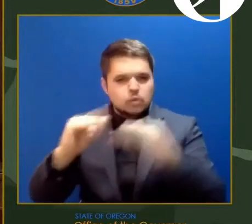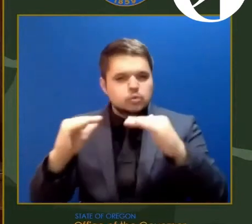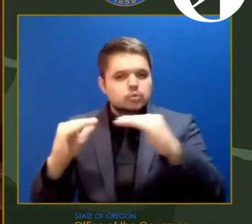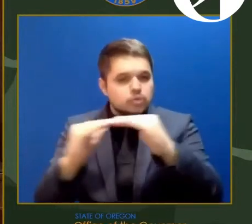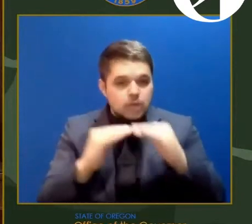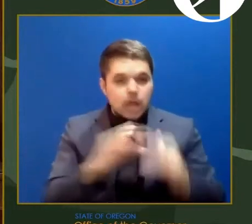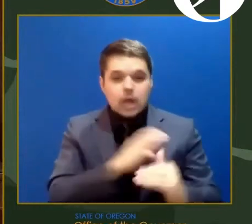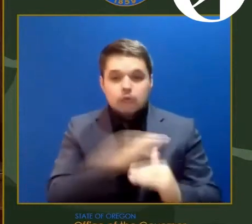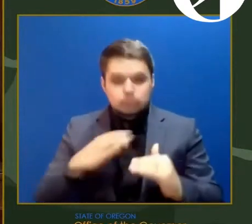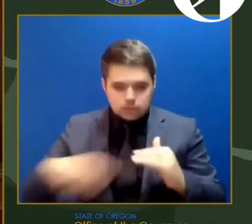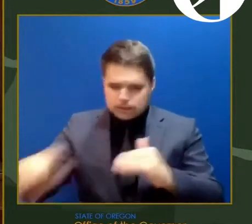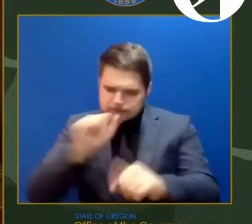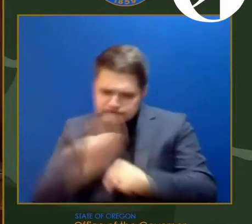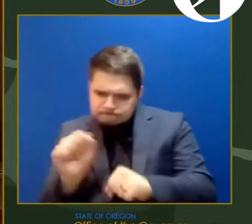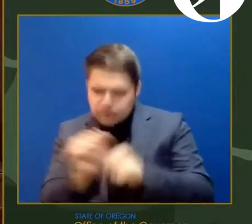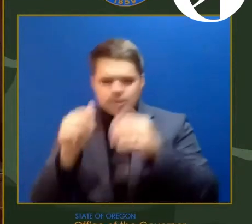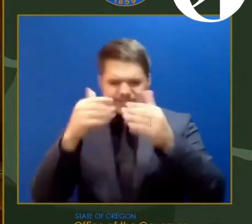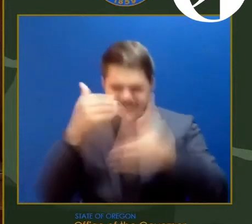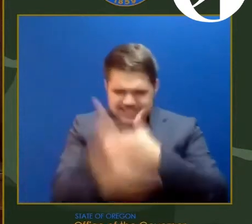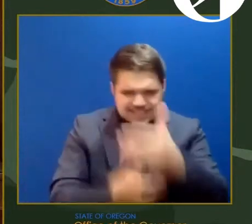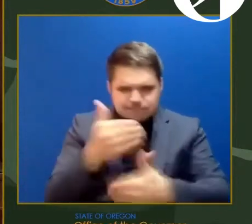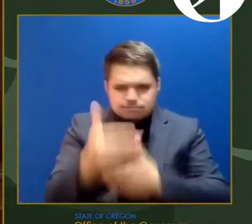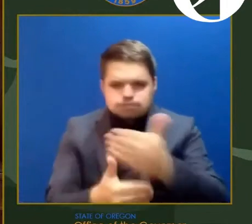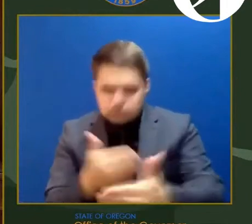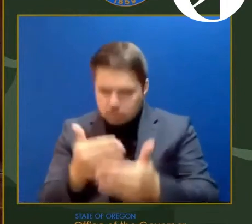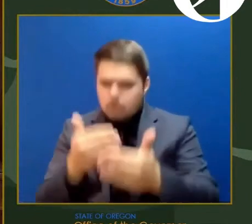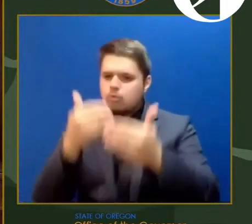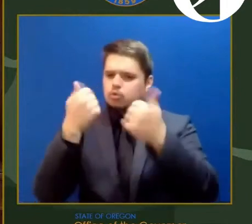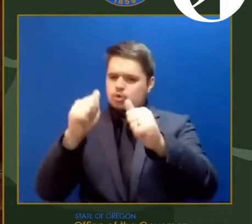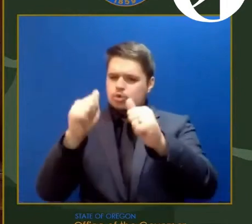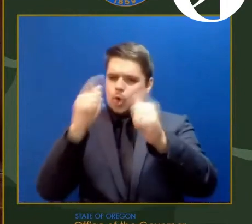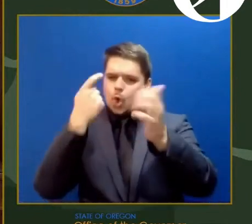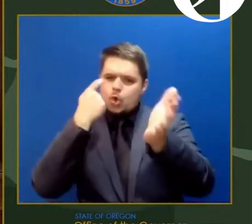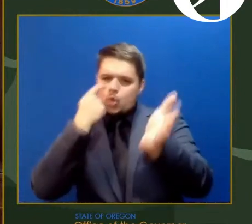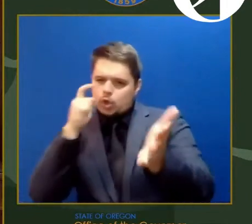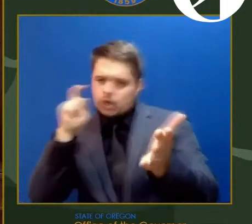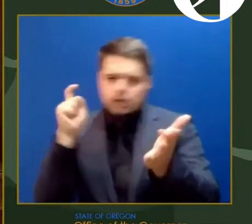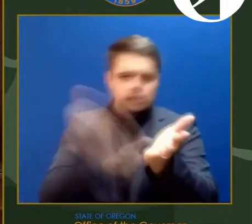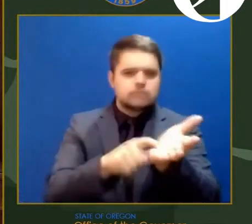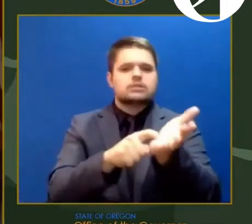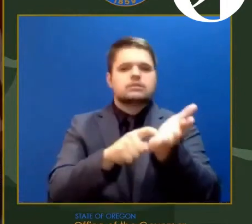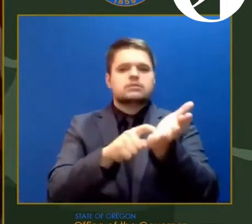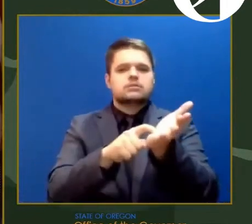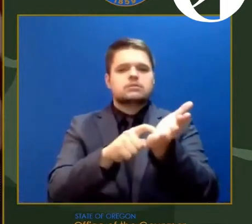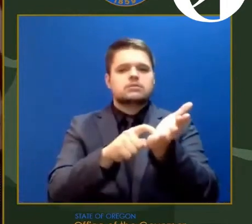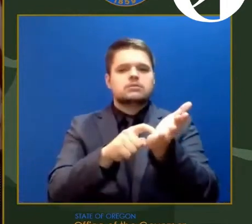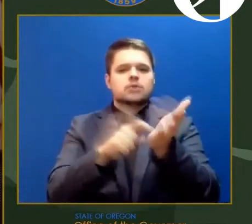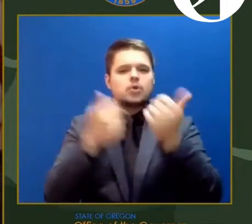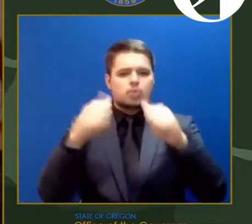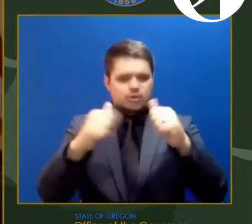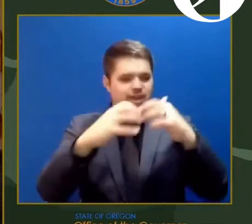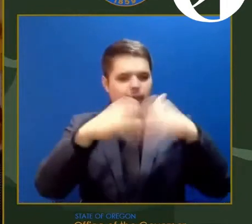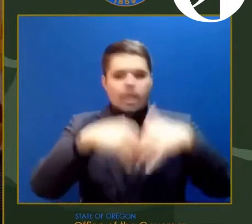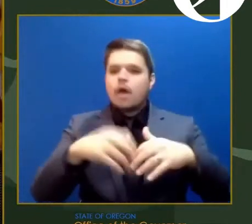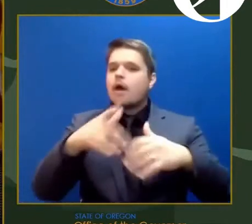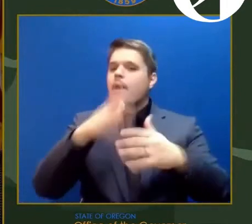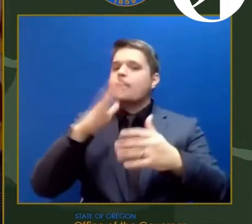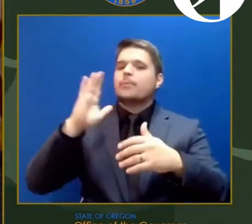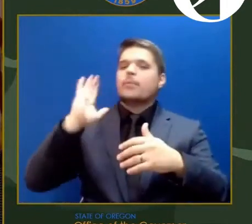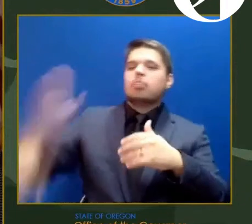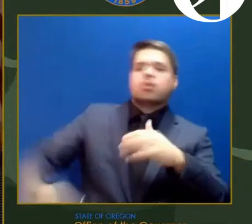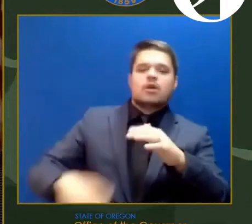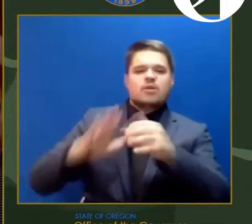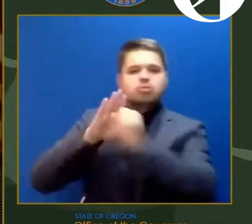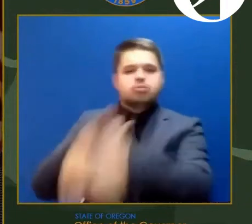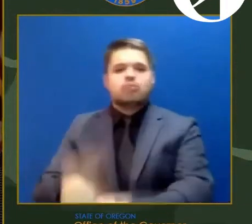the process of recognizing and undoing systemic racism in Oregon. But my fellow